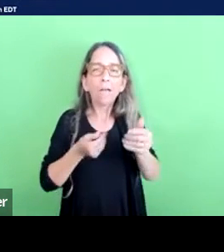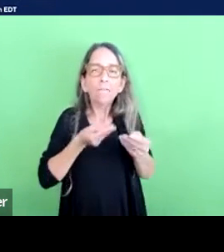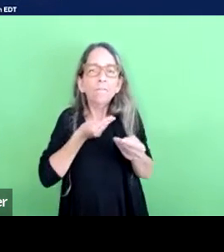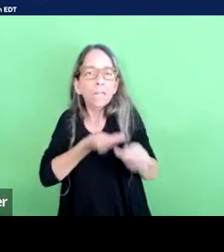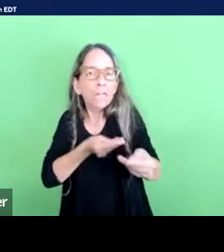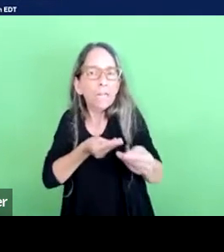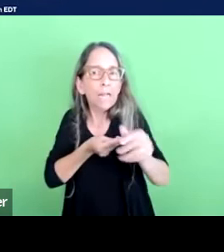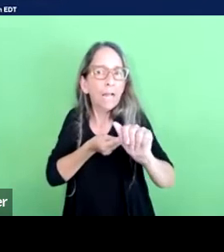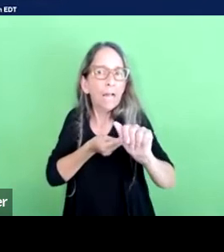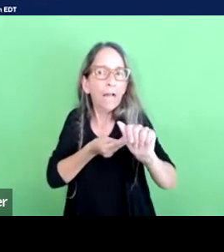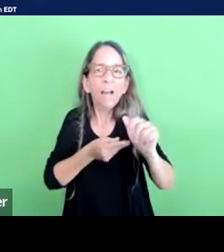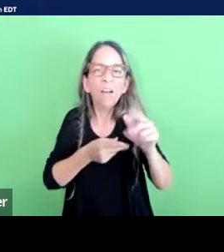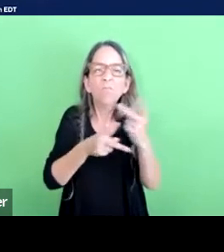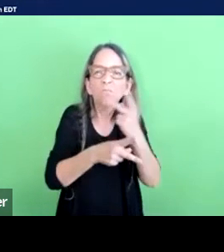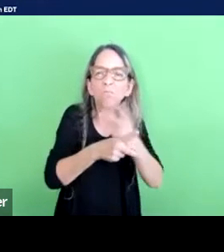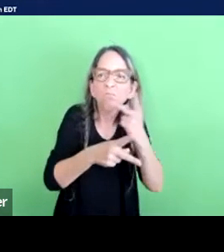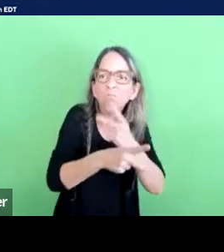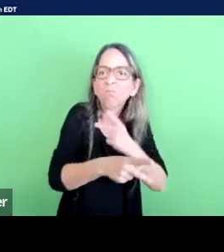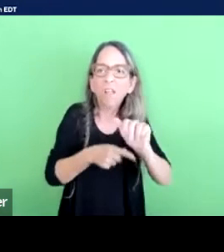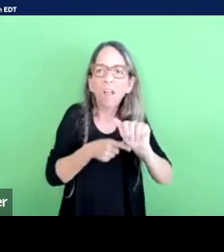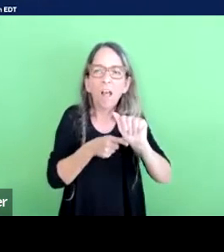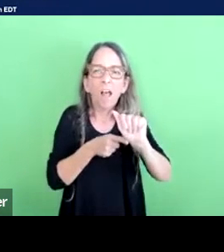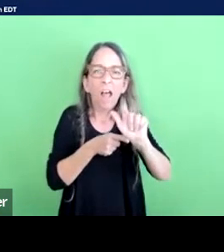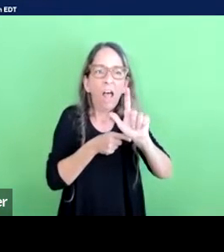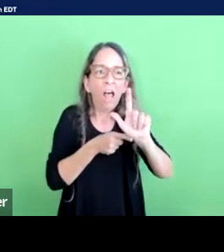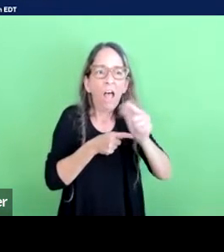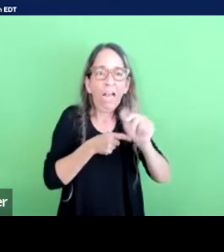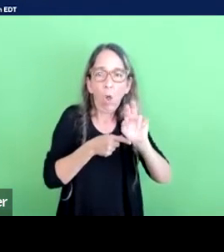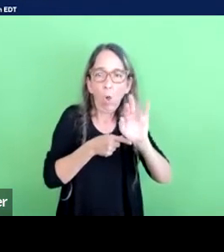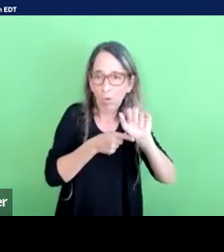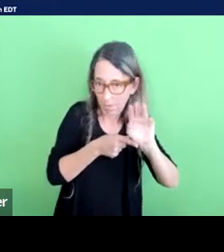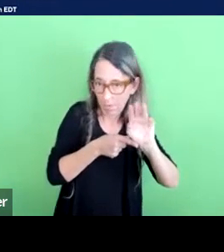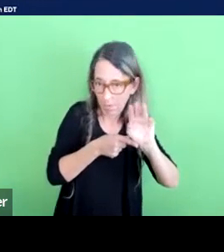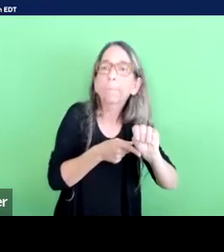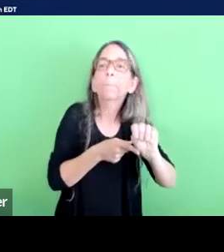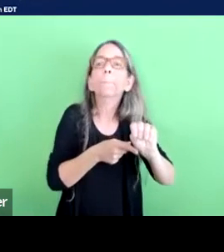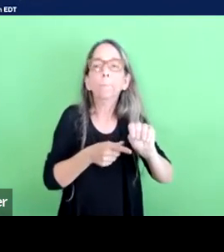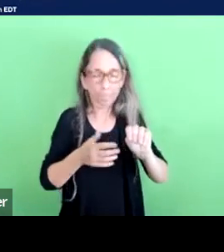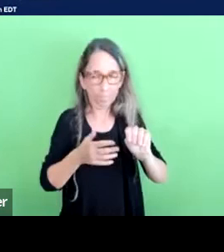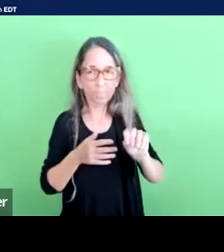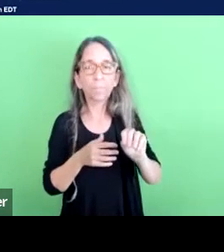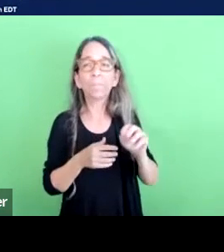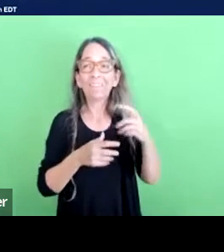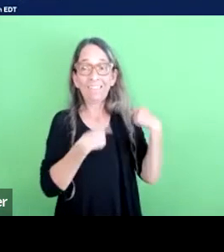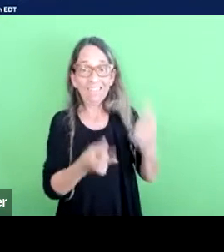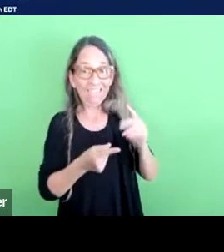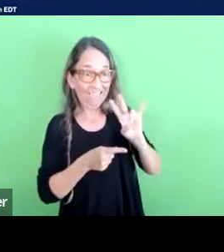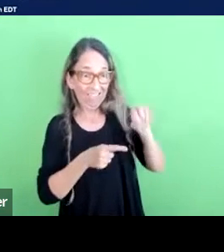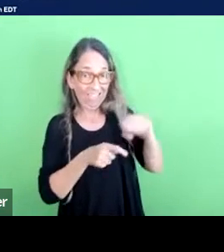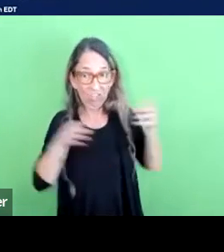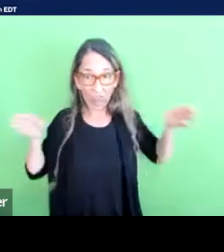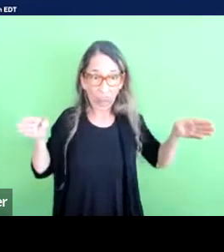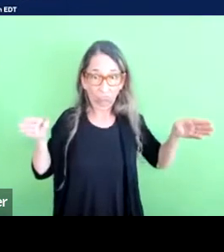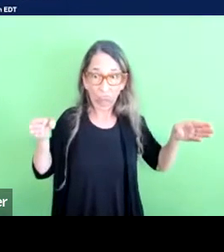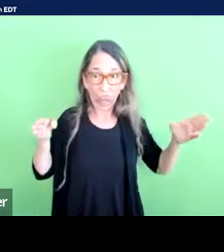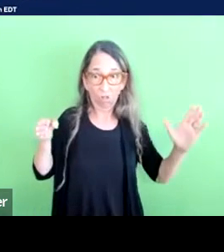been around for 70 years, we've only seen huge gains in probably the last 5 to 10 years. So I don't